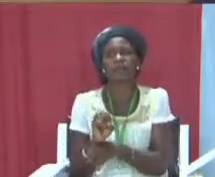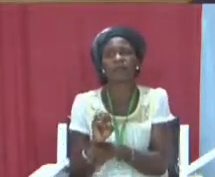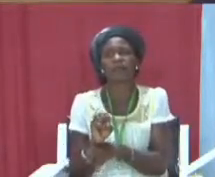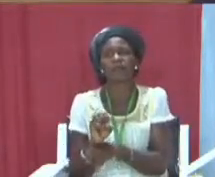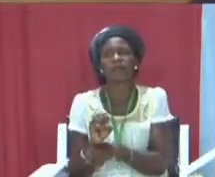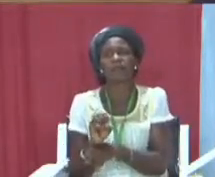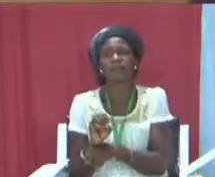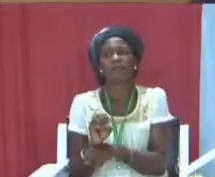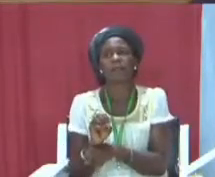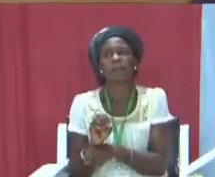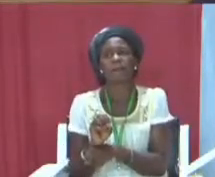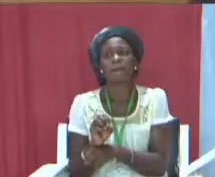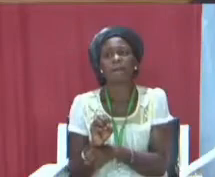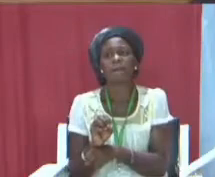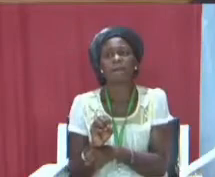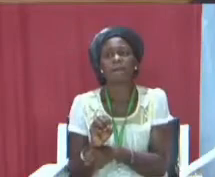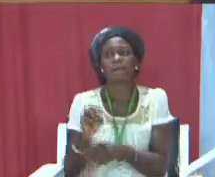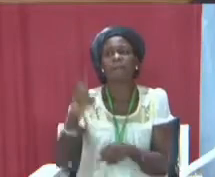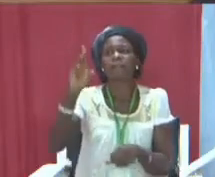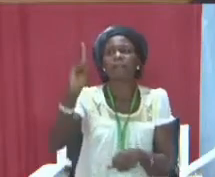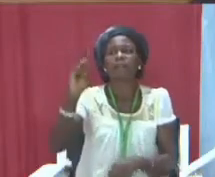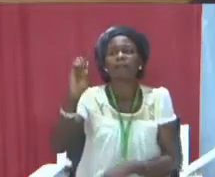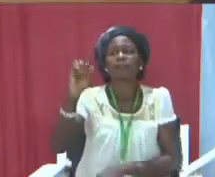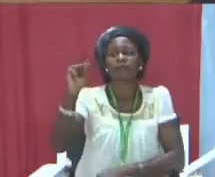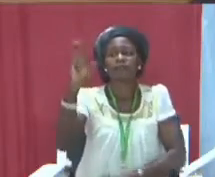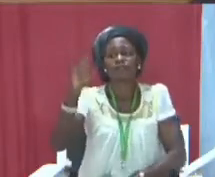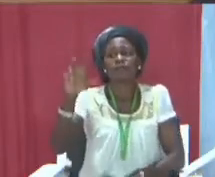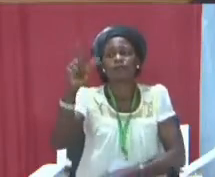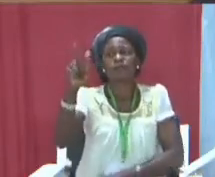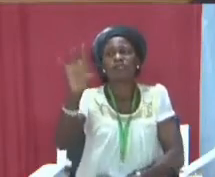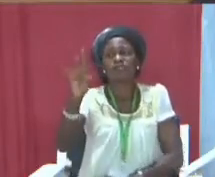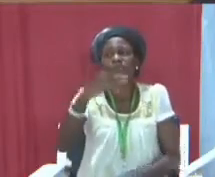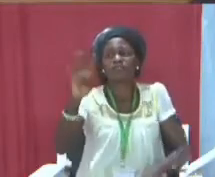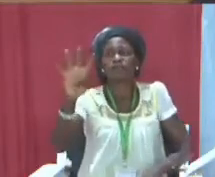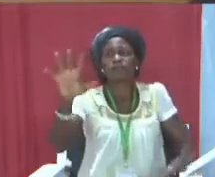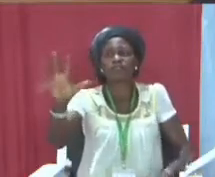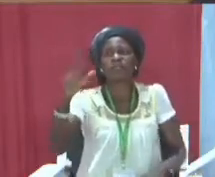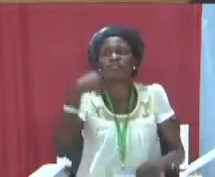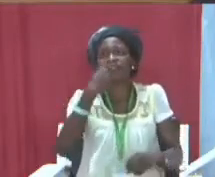In Deuteronomy chapter 28, Deuteronomy 28 verse 43 says,